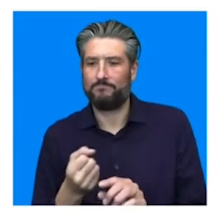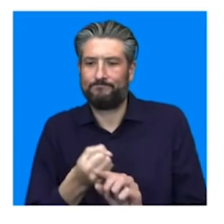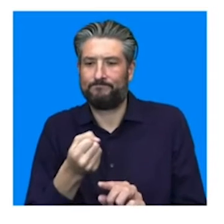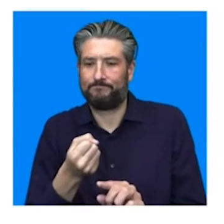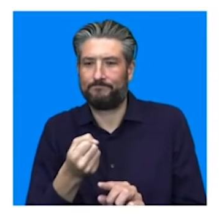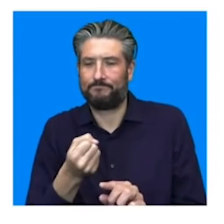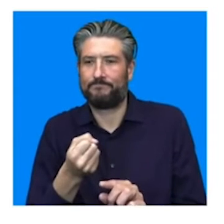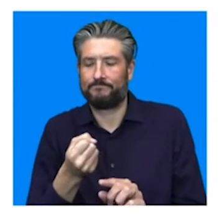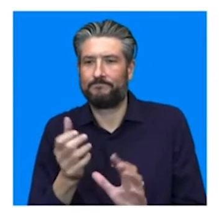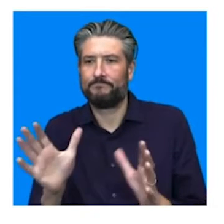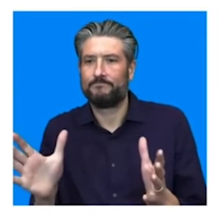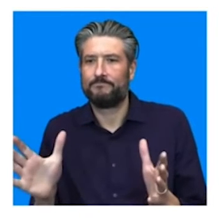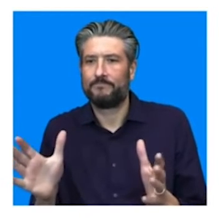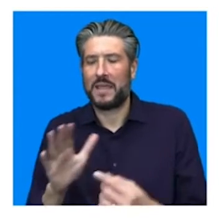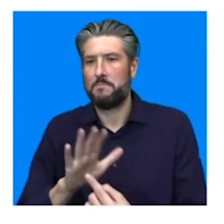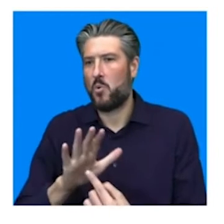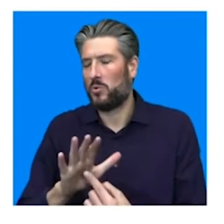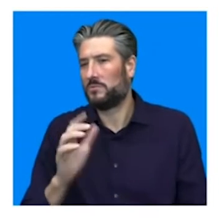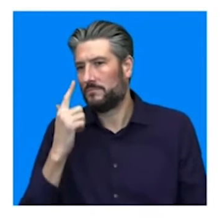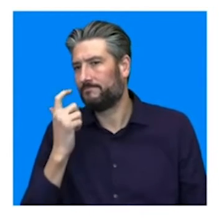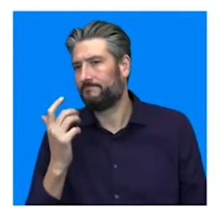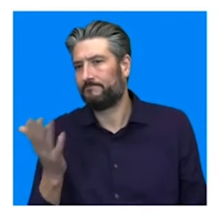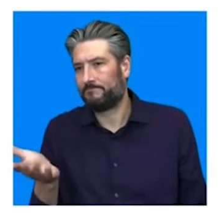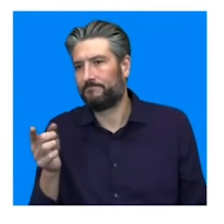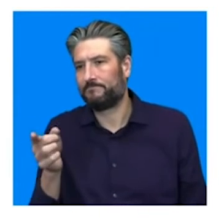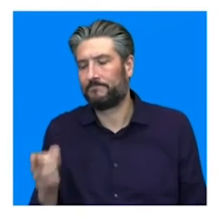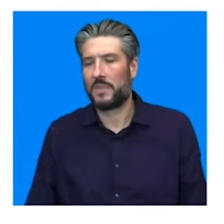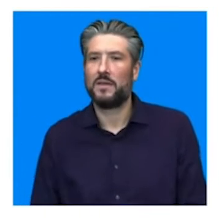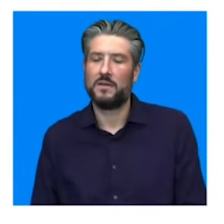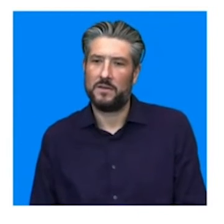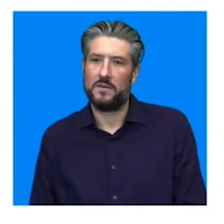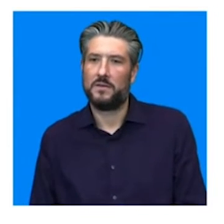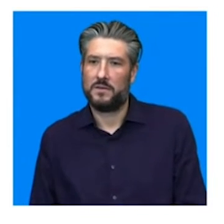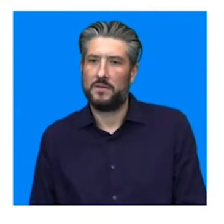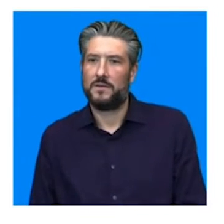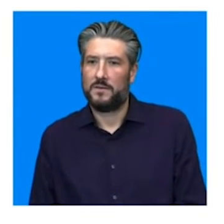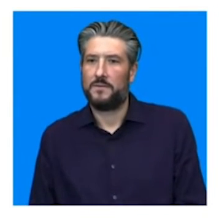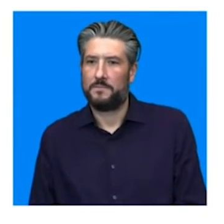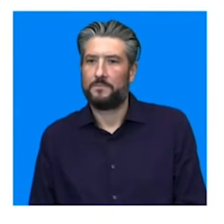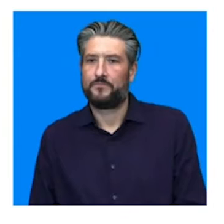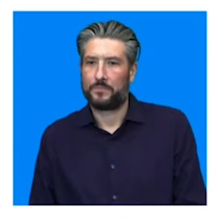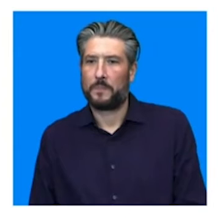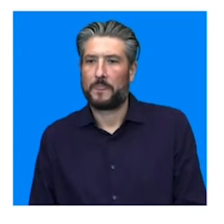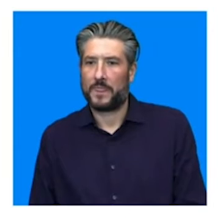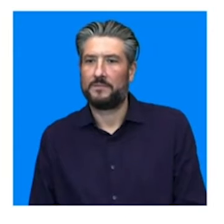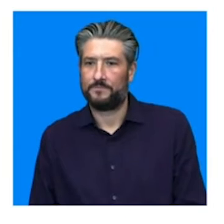assistive technologies, accepting that does always have a part to play. So if we look at this,